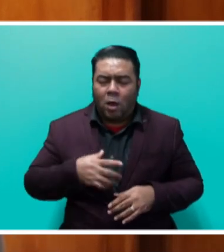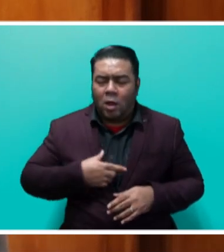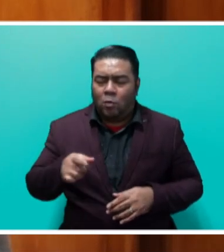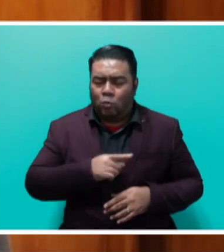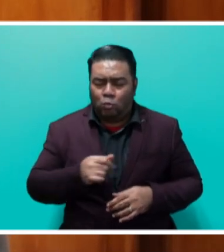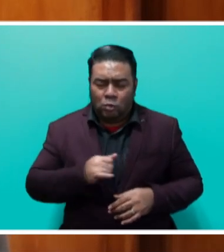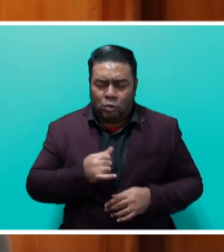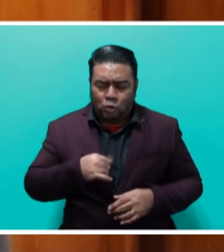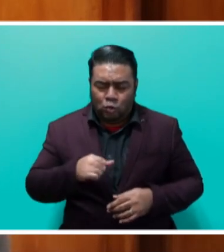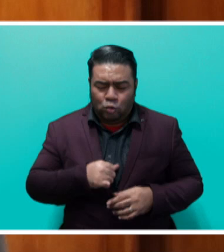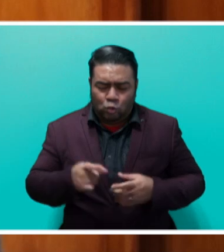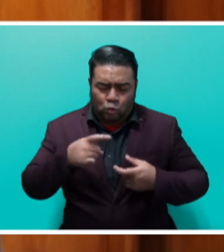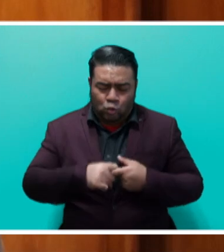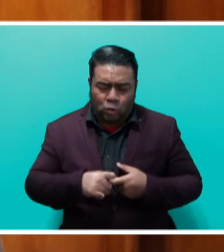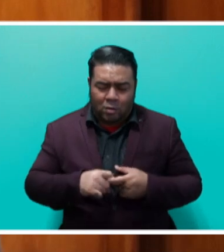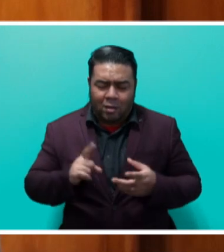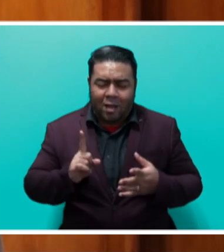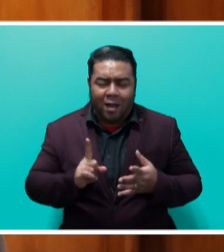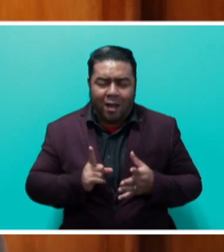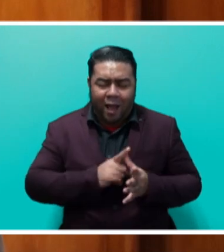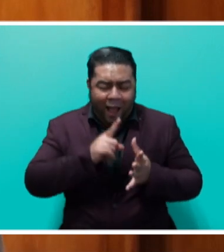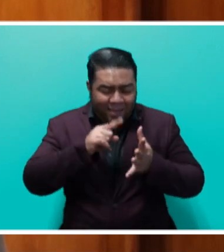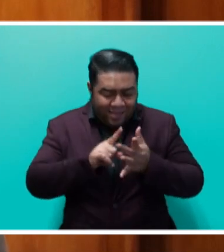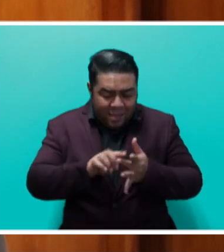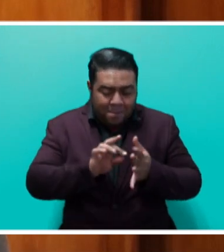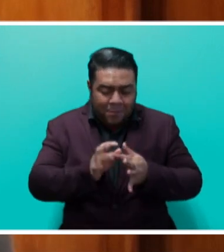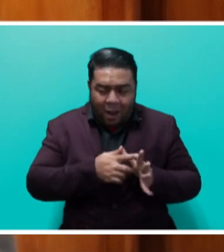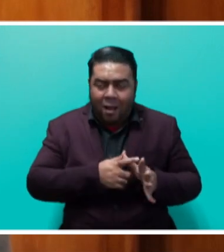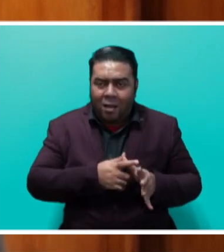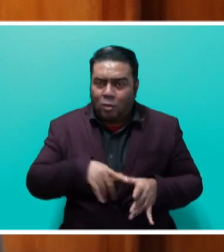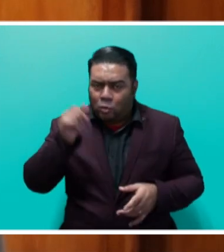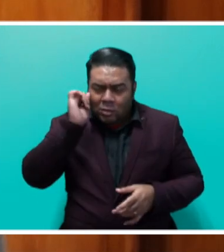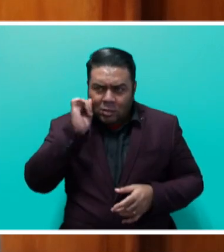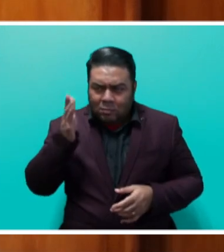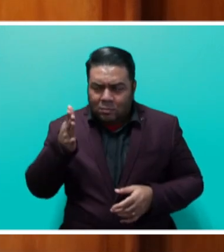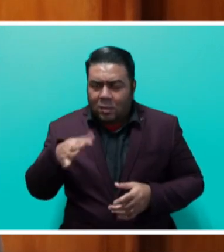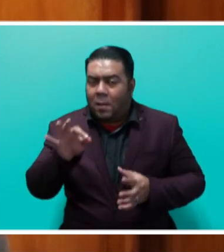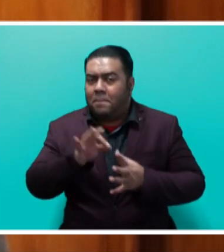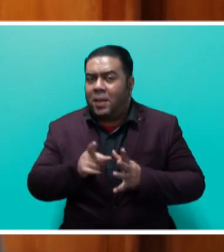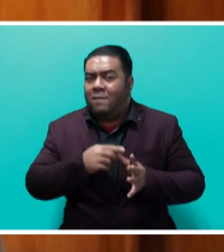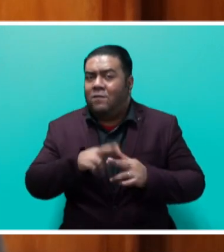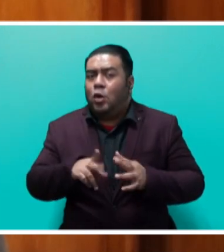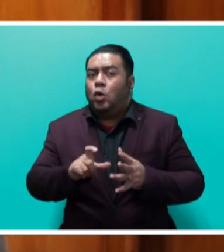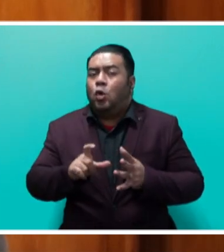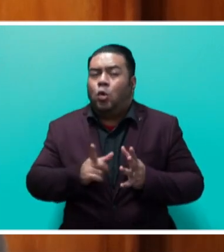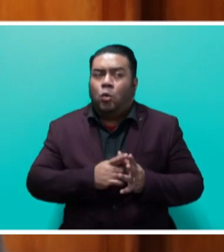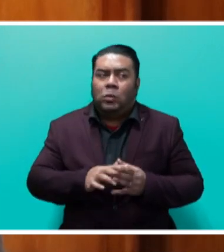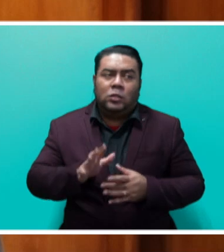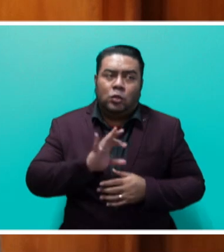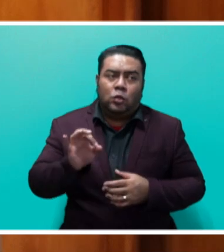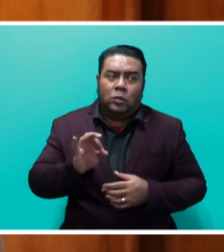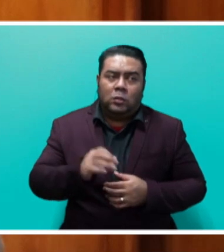IPA. And as you know, sir, even in terms of PEFCO, it's uneconomical for them to export to the EU because